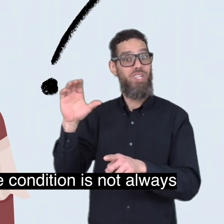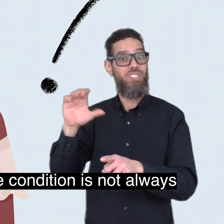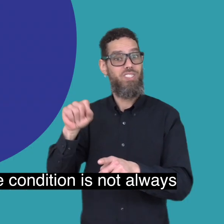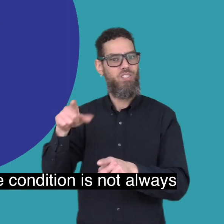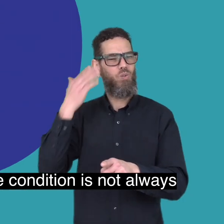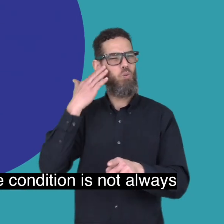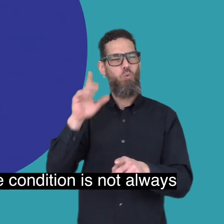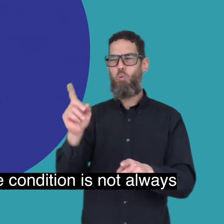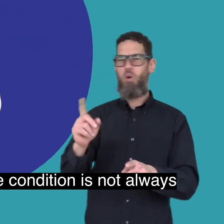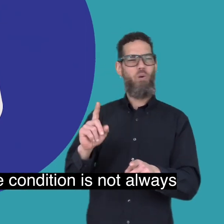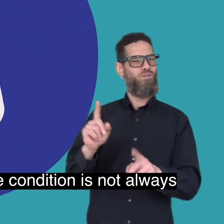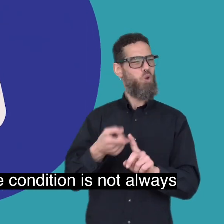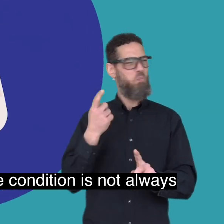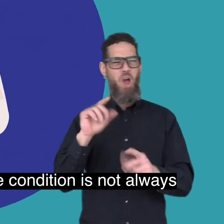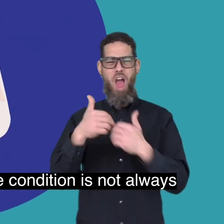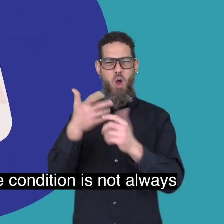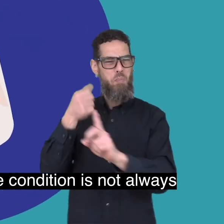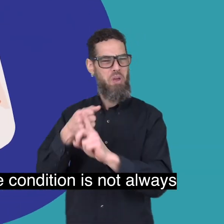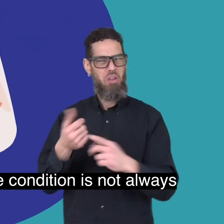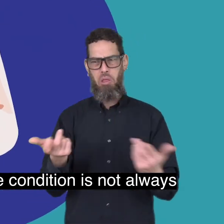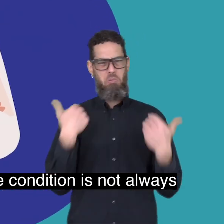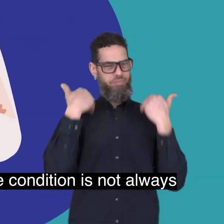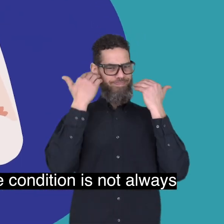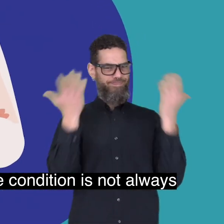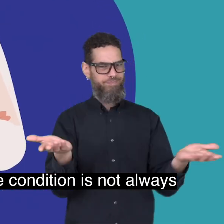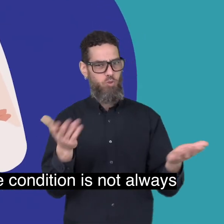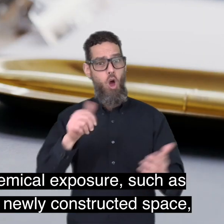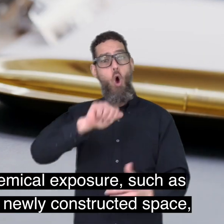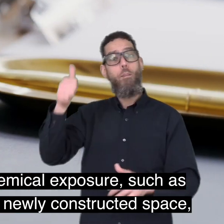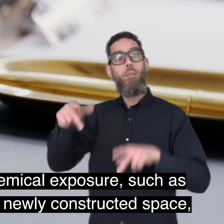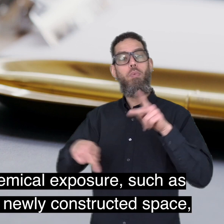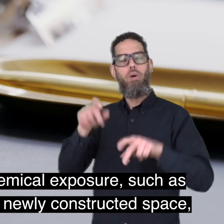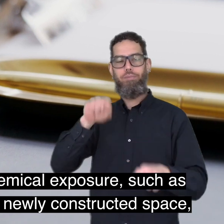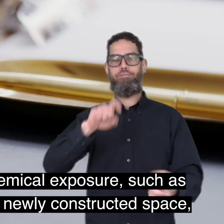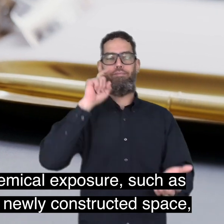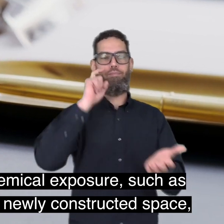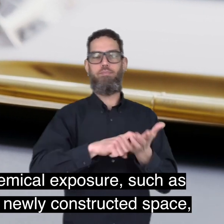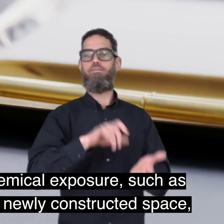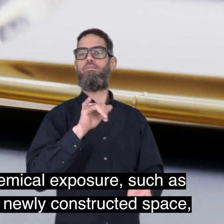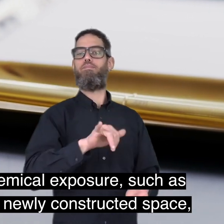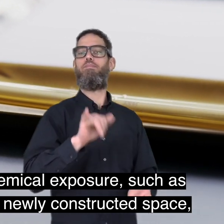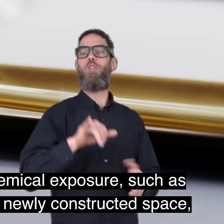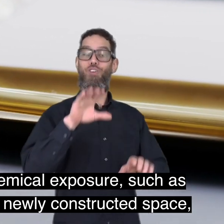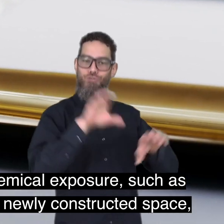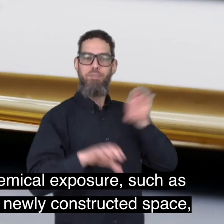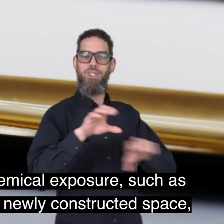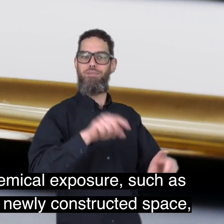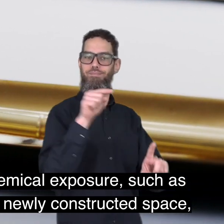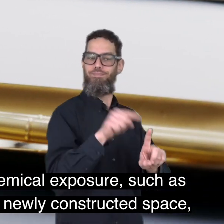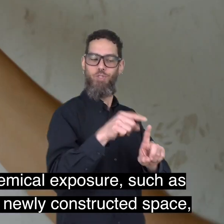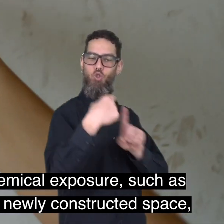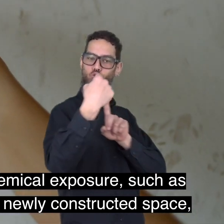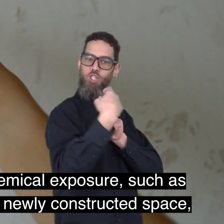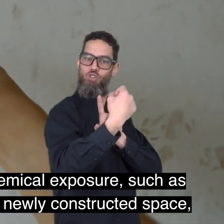known. But for others, MCS often follows a significant, identified chemical exposure such as perfumes or